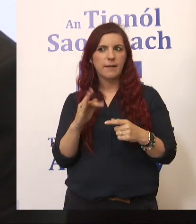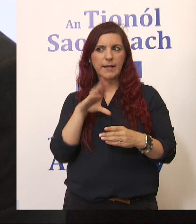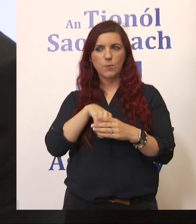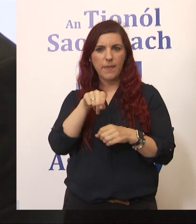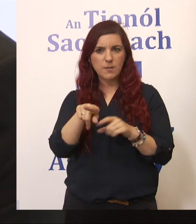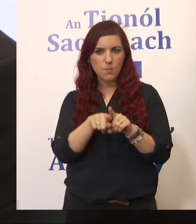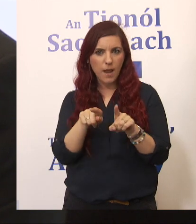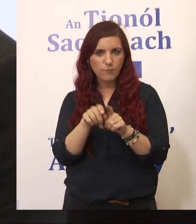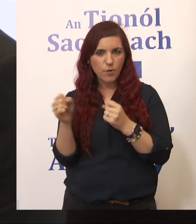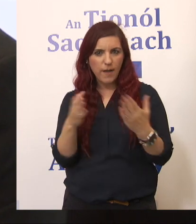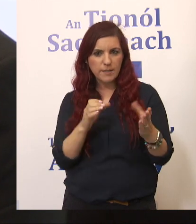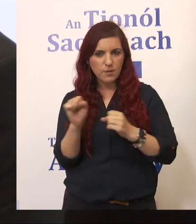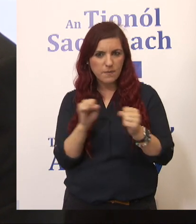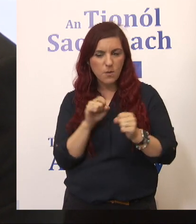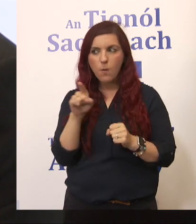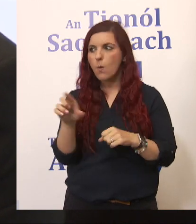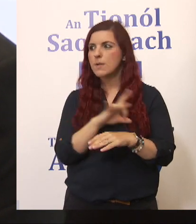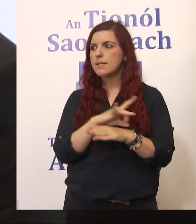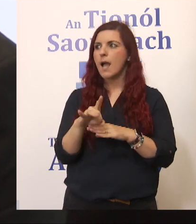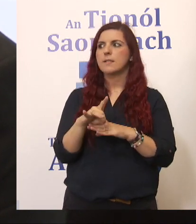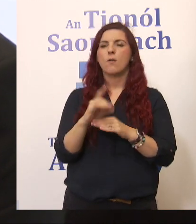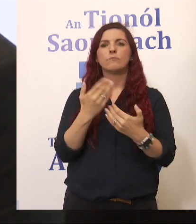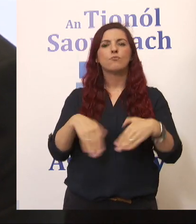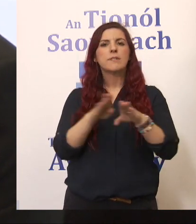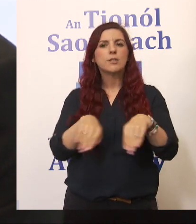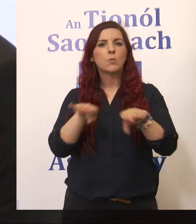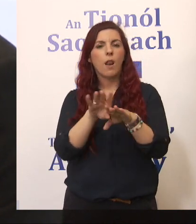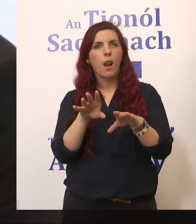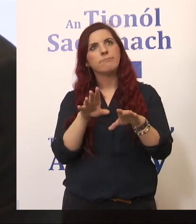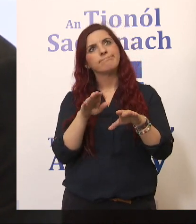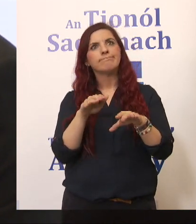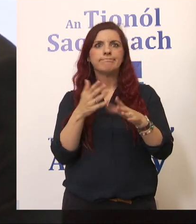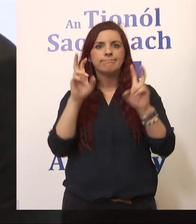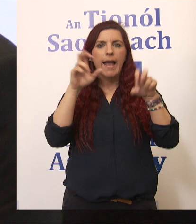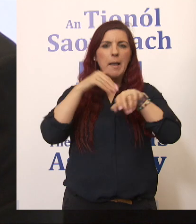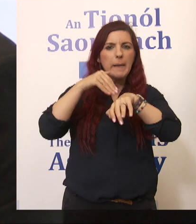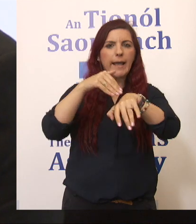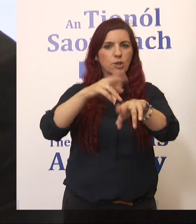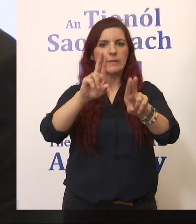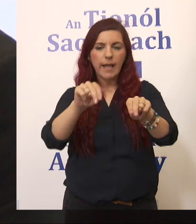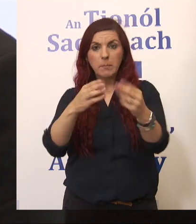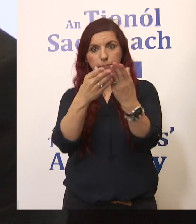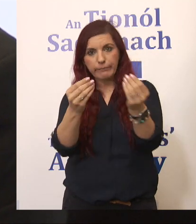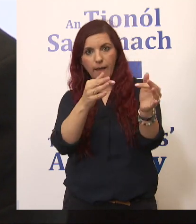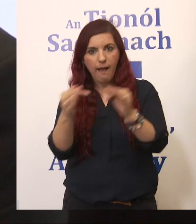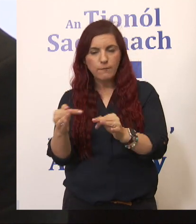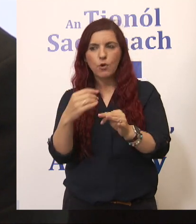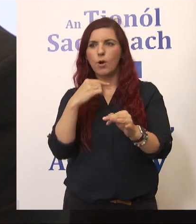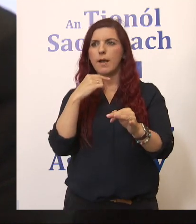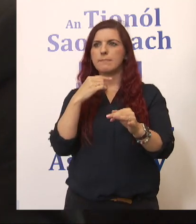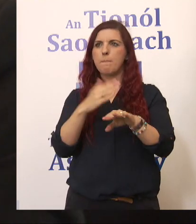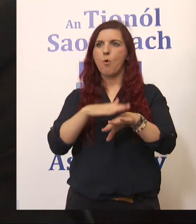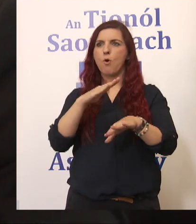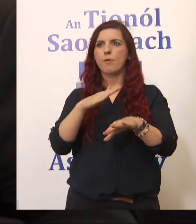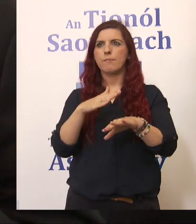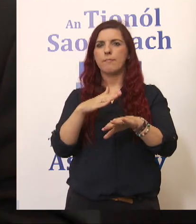service. So those kind of logistical implications can be worked out. I think it's more about, I suppose,